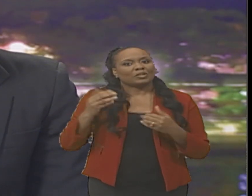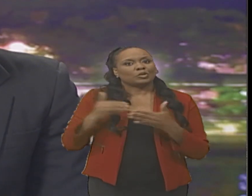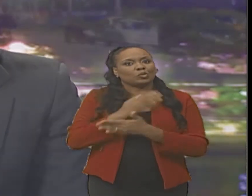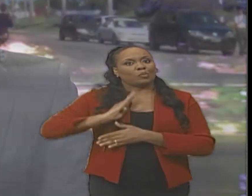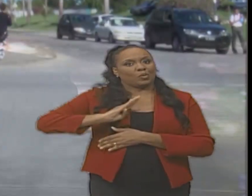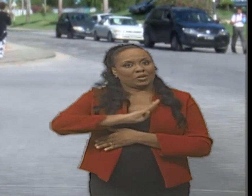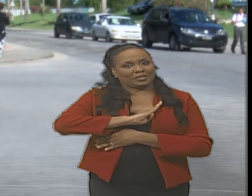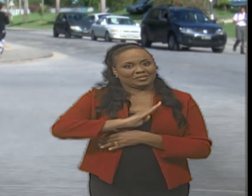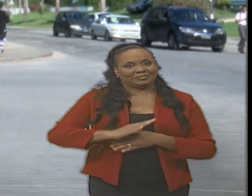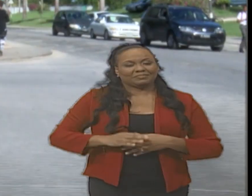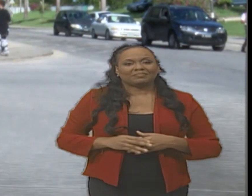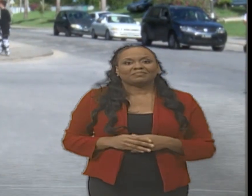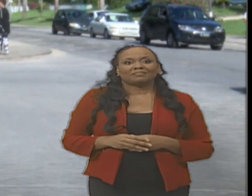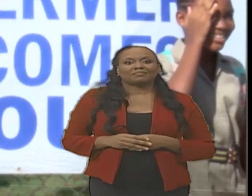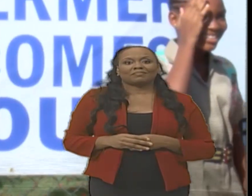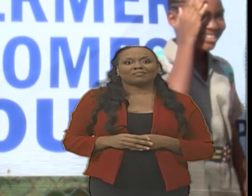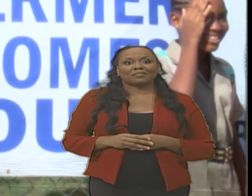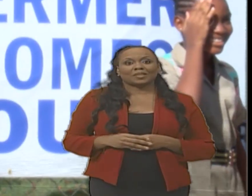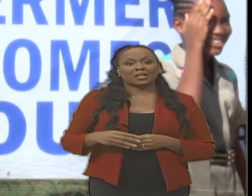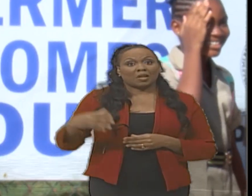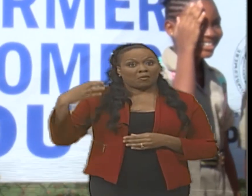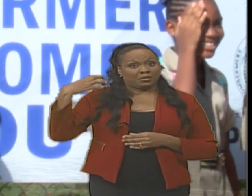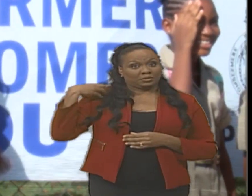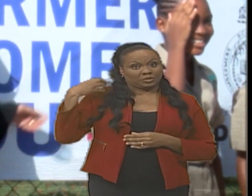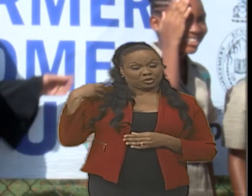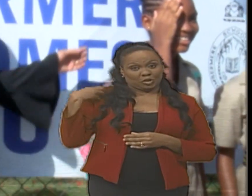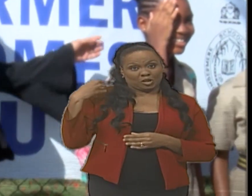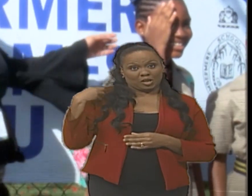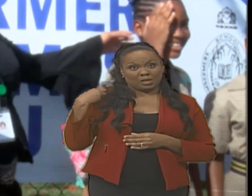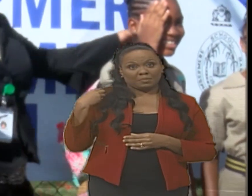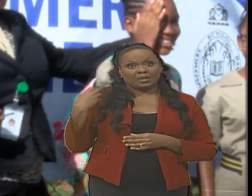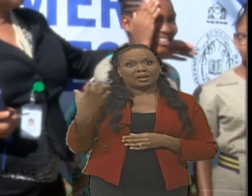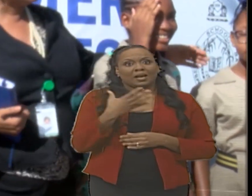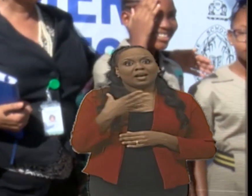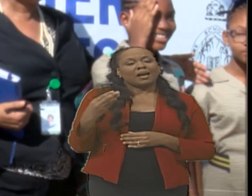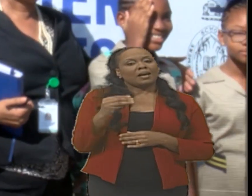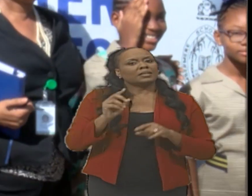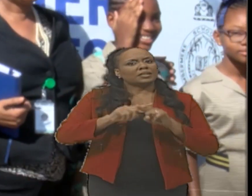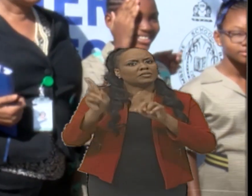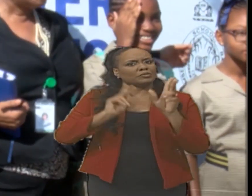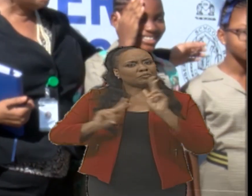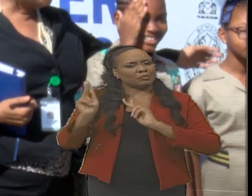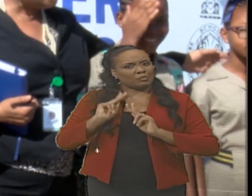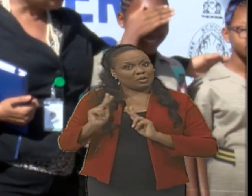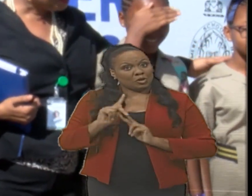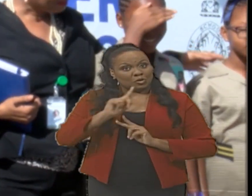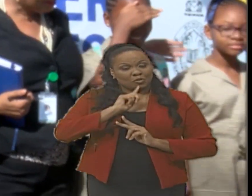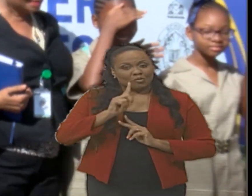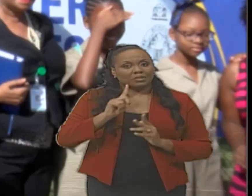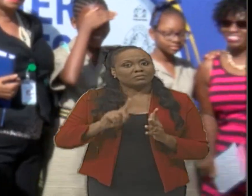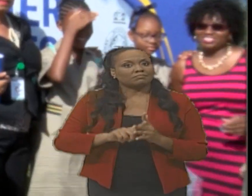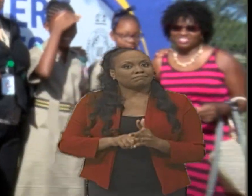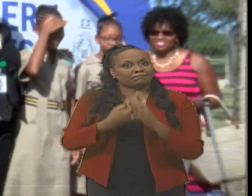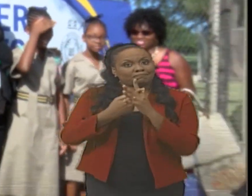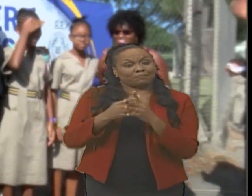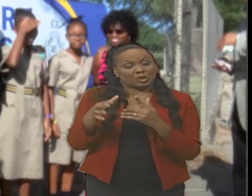Management. Chairman Alex MacDonald, along with Deputy Chair Dr. Alison Leacock and other board members, installed a special welcome banner outside